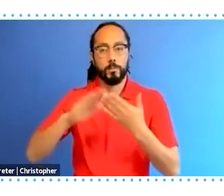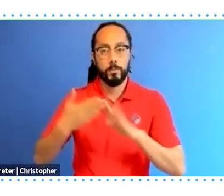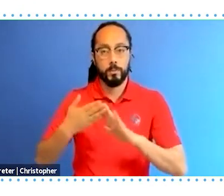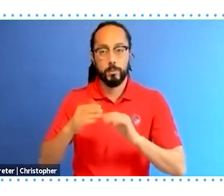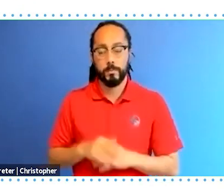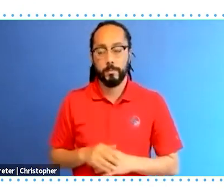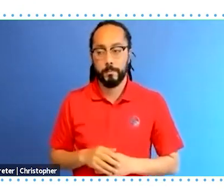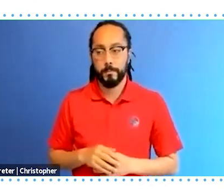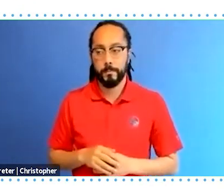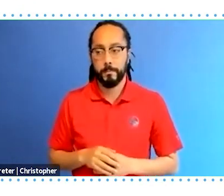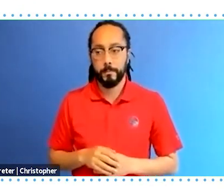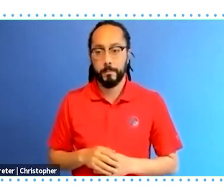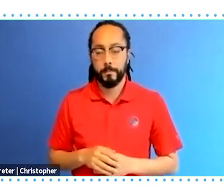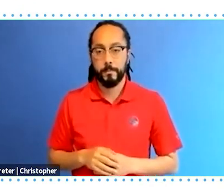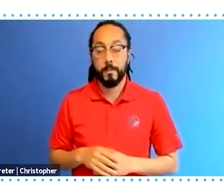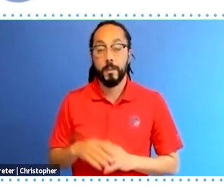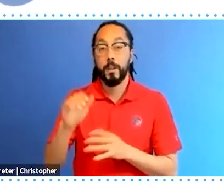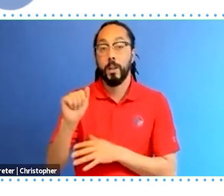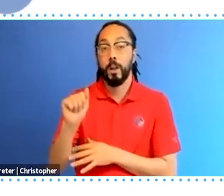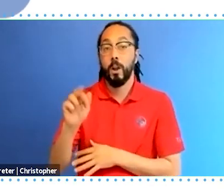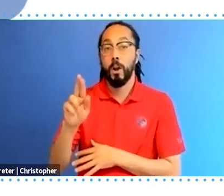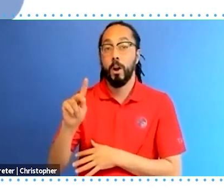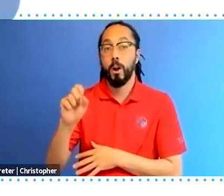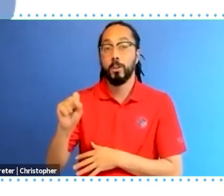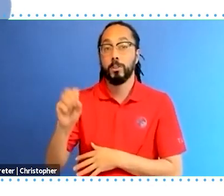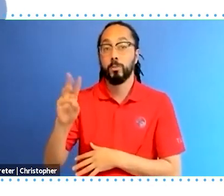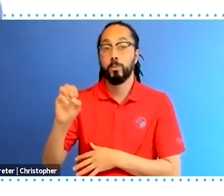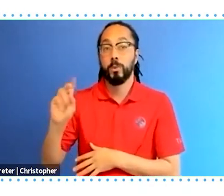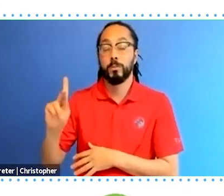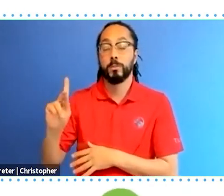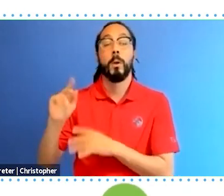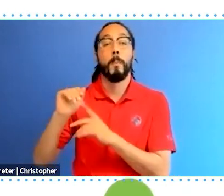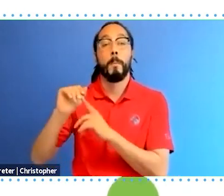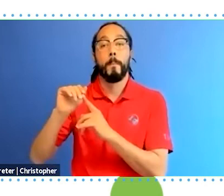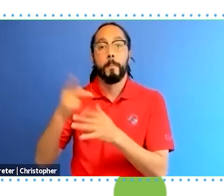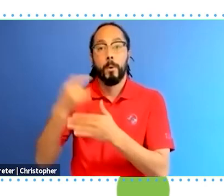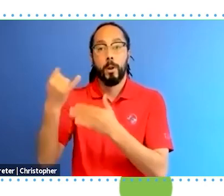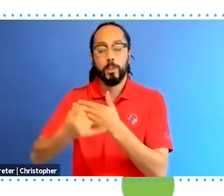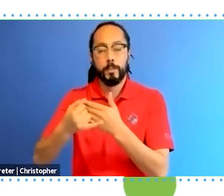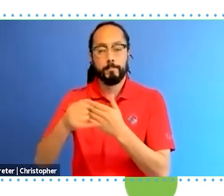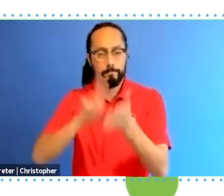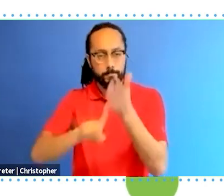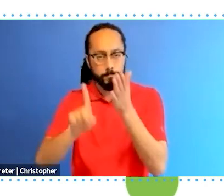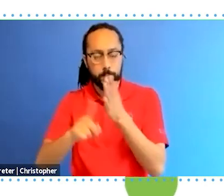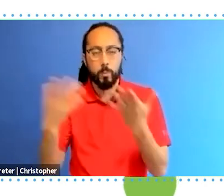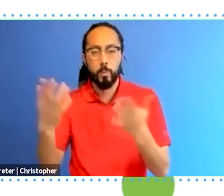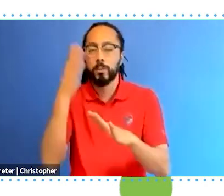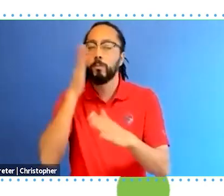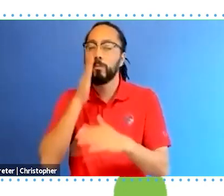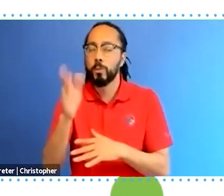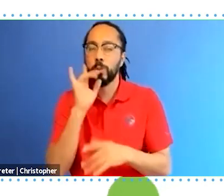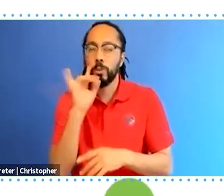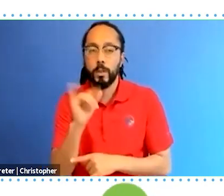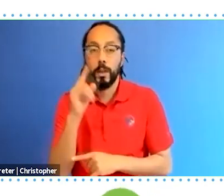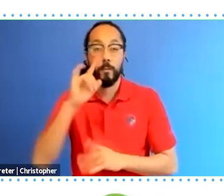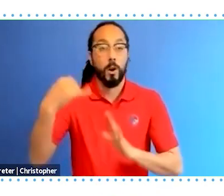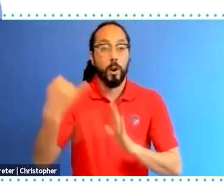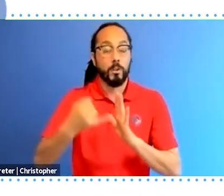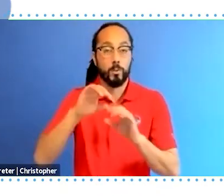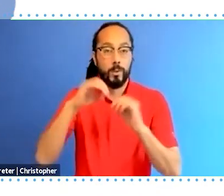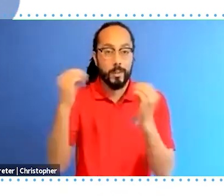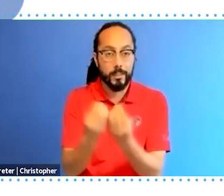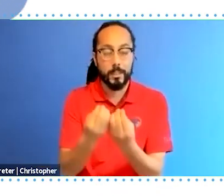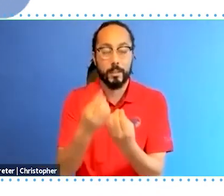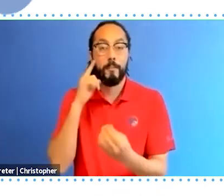The Future of Arts Work project seeks to explore what the best approaches are for Canadian arts and culture organizations to structure their human